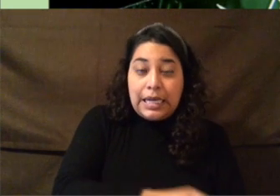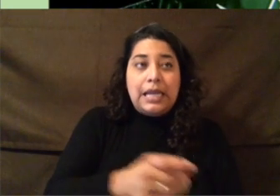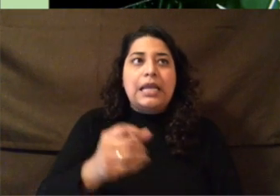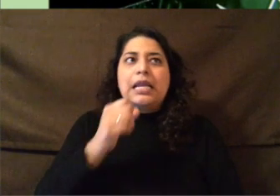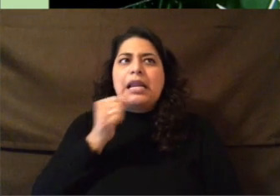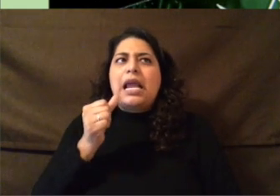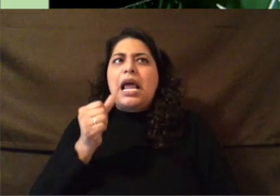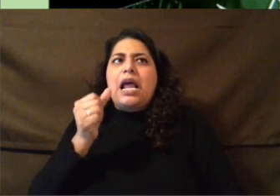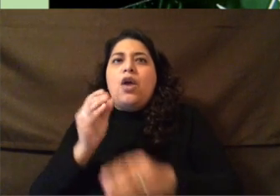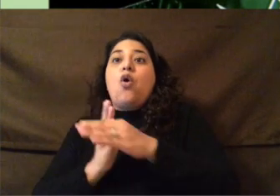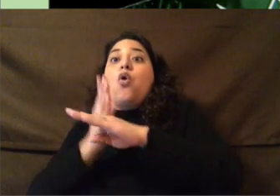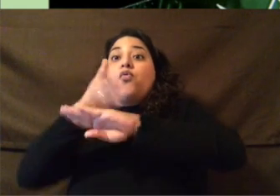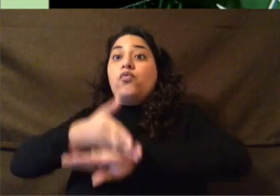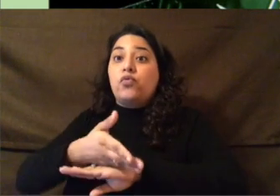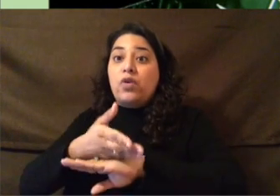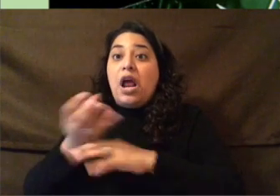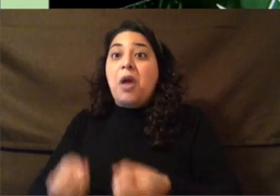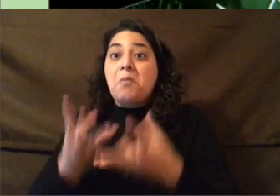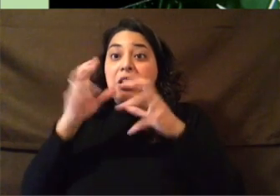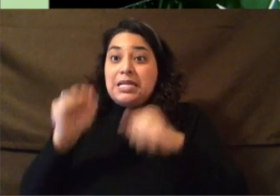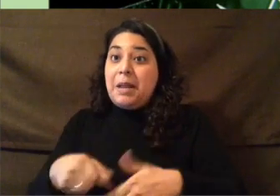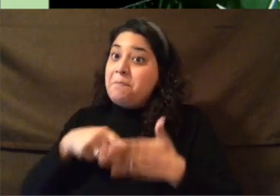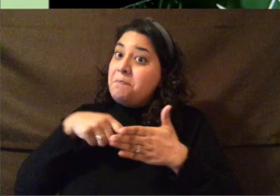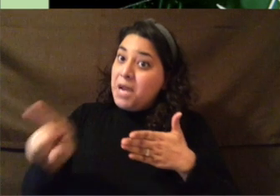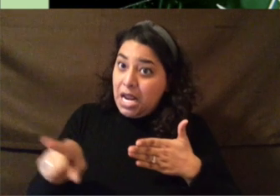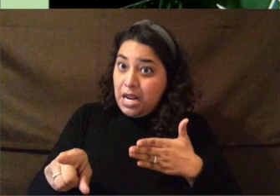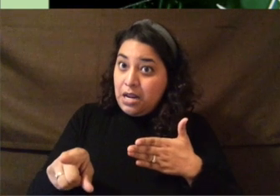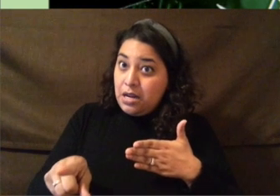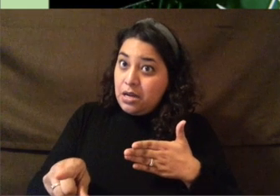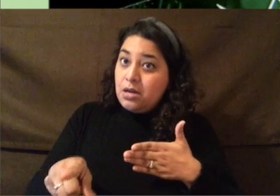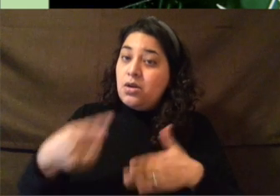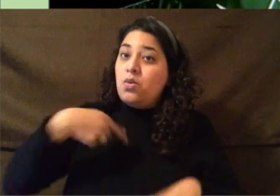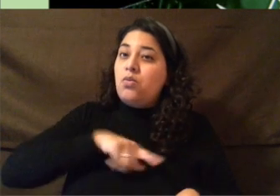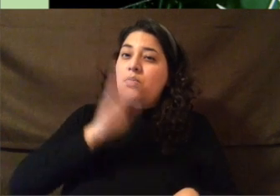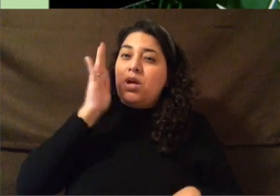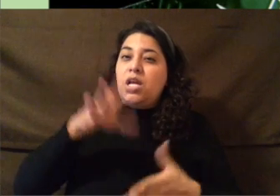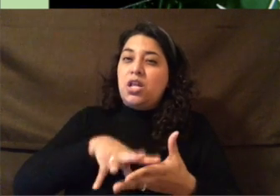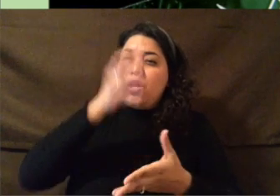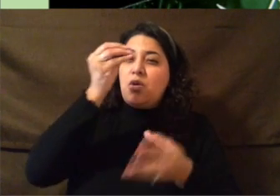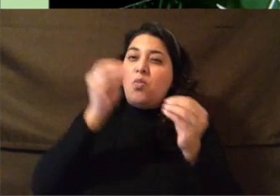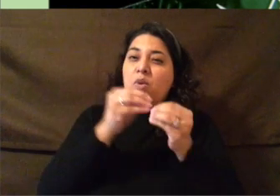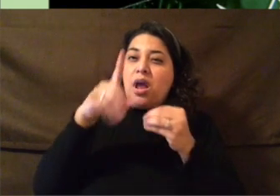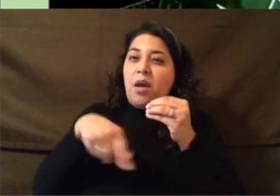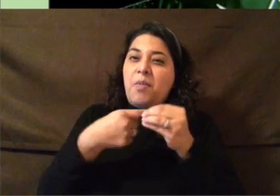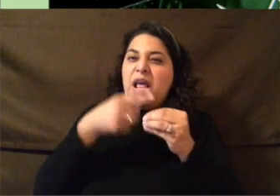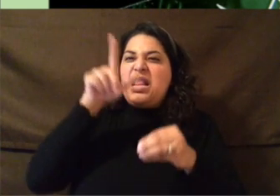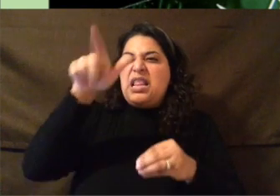you need and not over the amount that you can actually pay. Okay, but